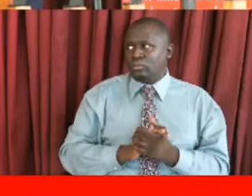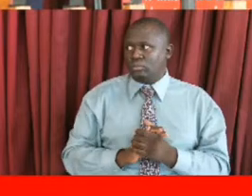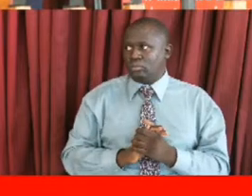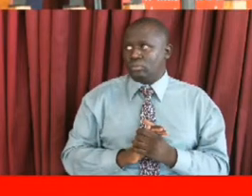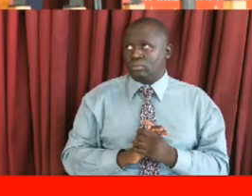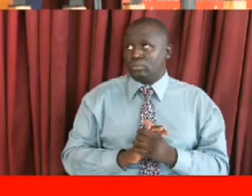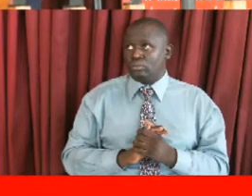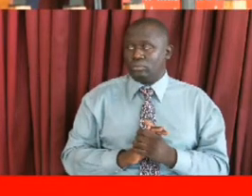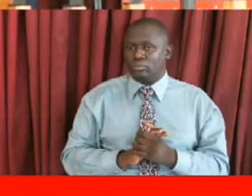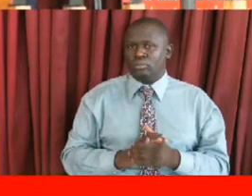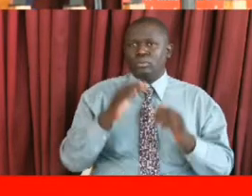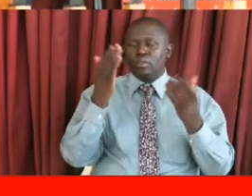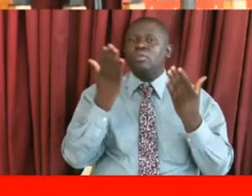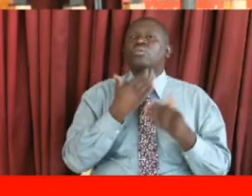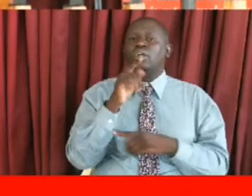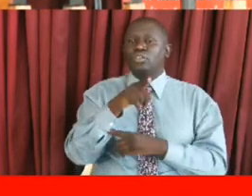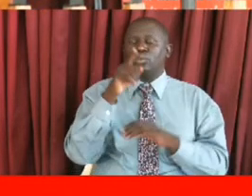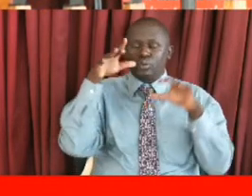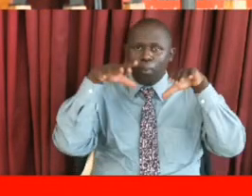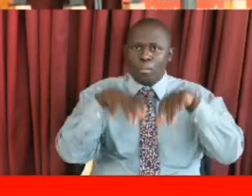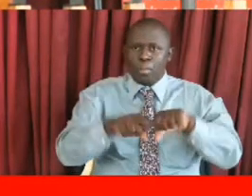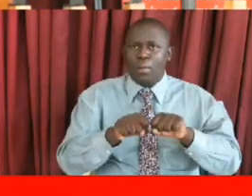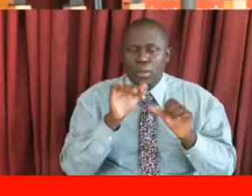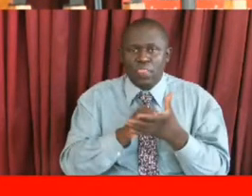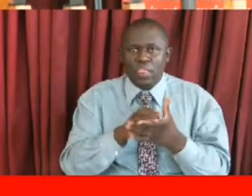Us get it in your